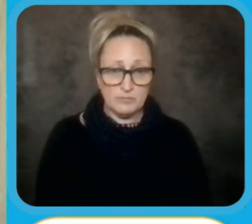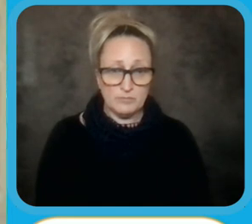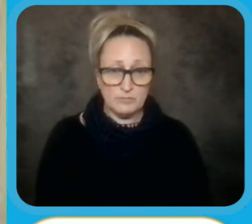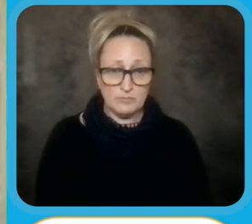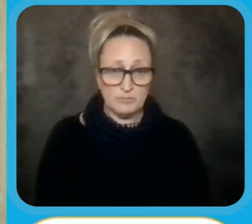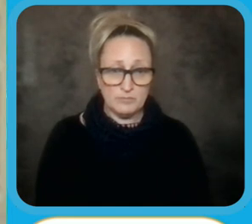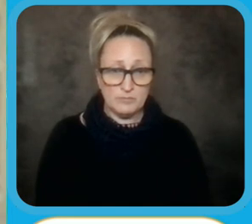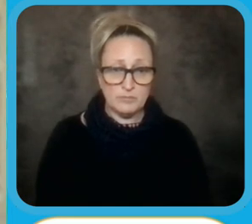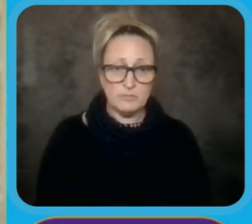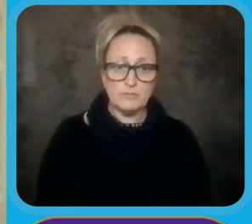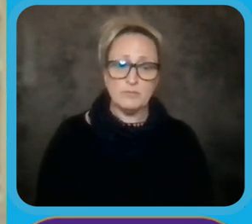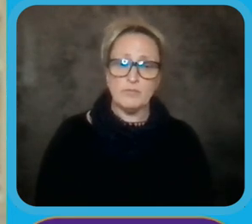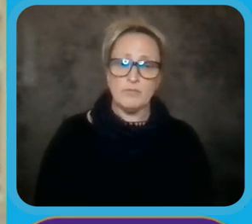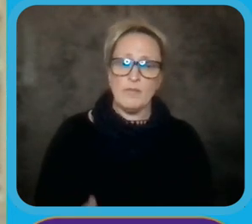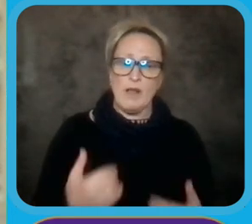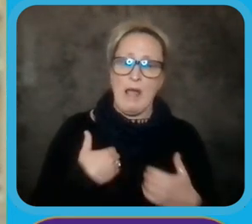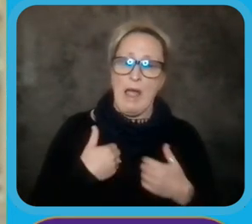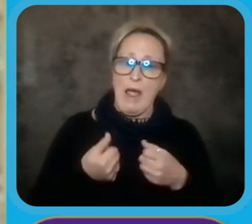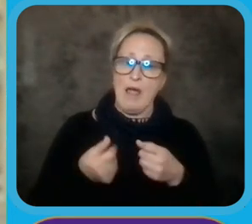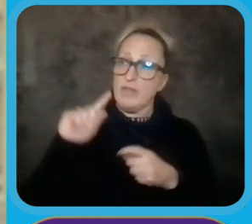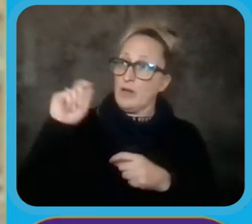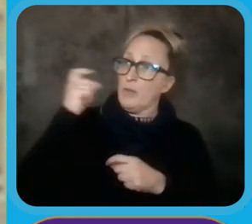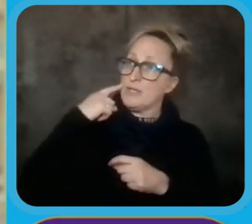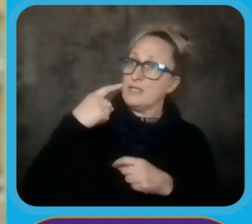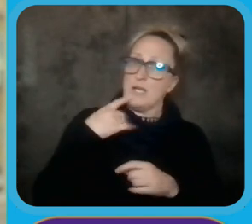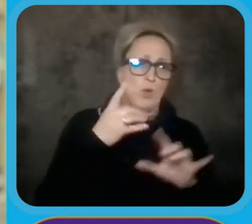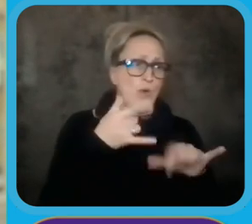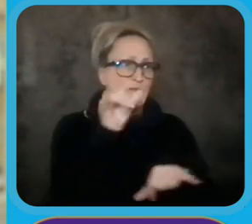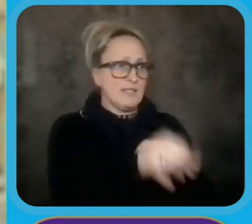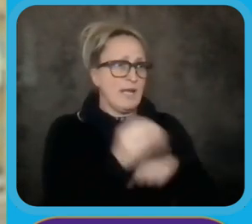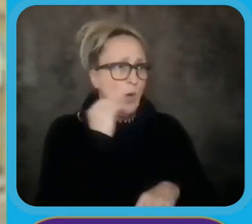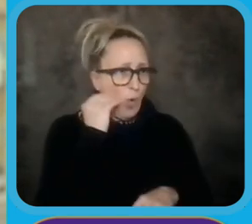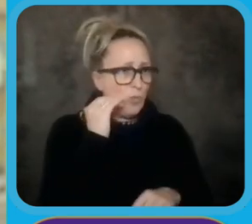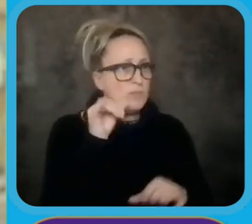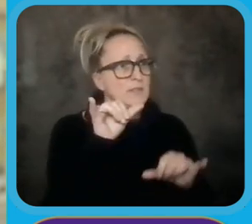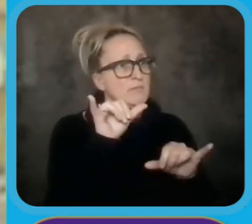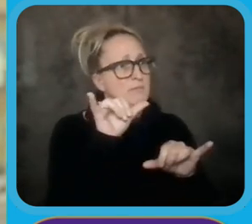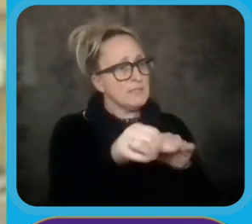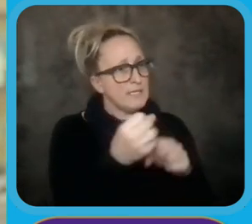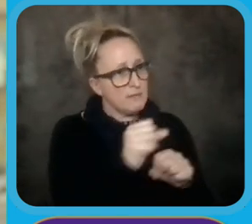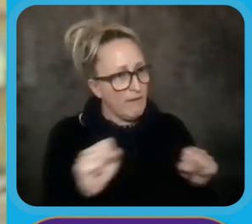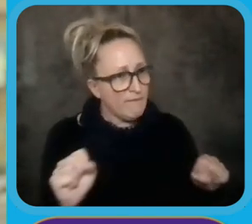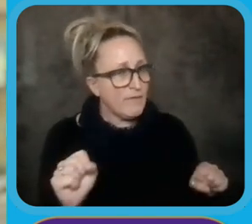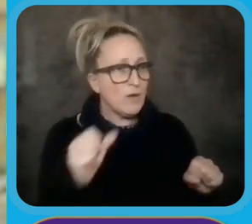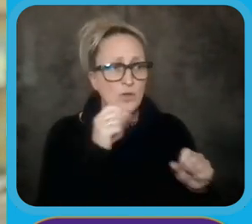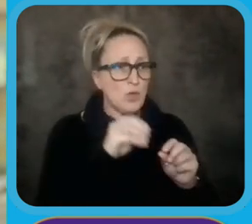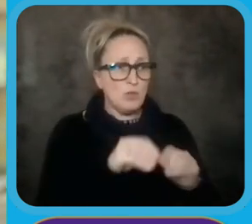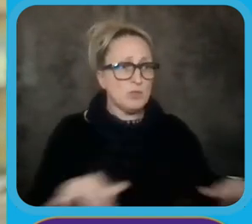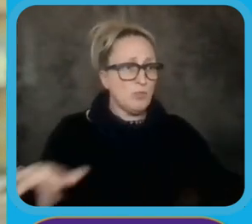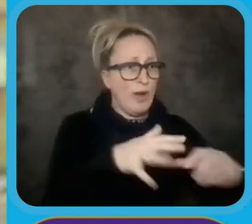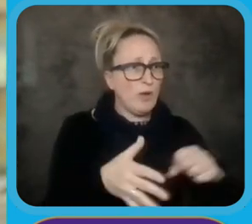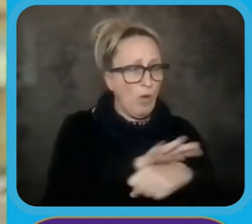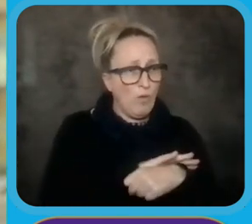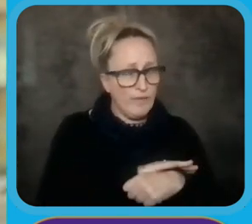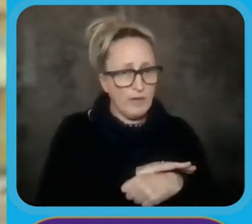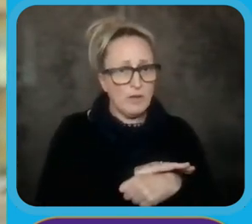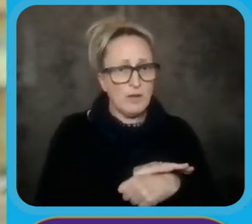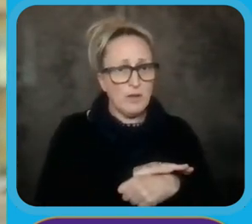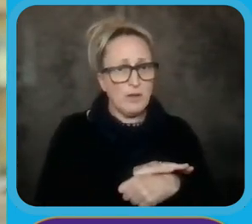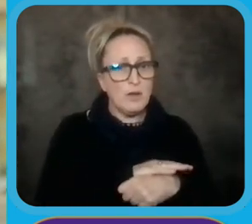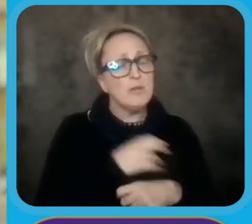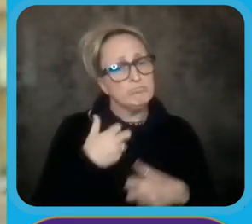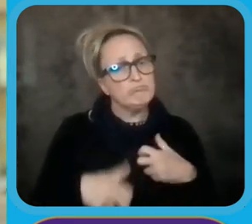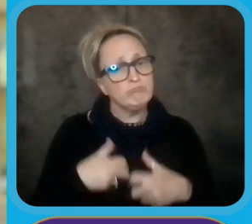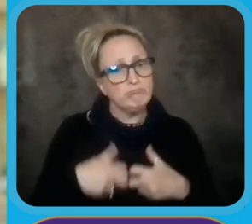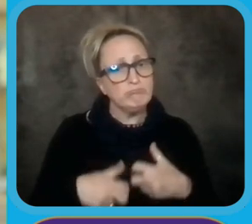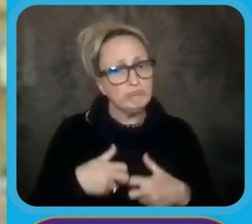Having the government tell us you have to stay home, stay safe, to not spread COVID, it's difficult, you know,